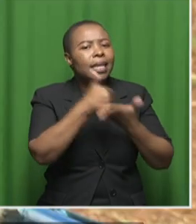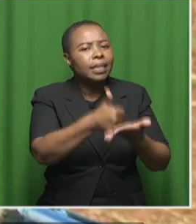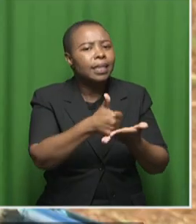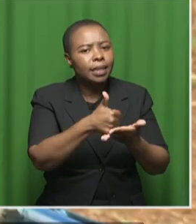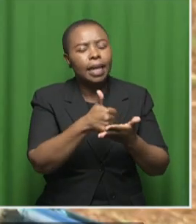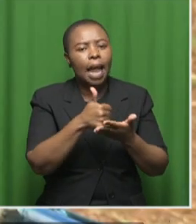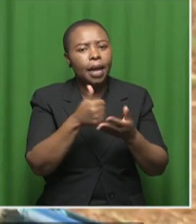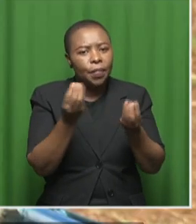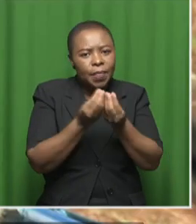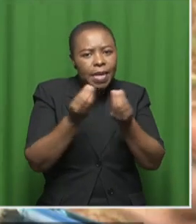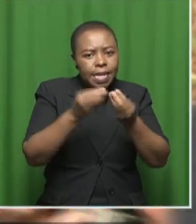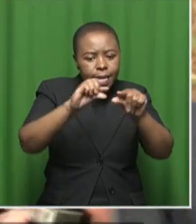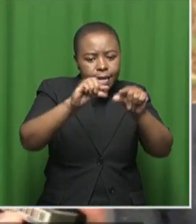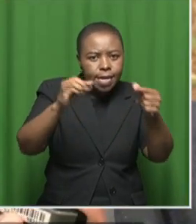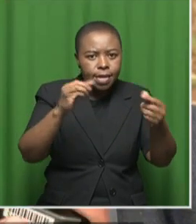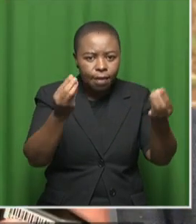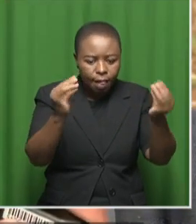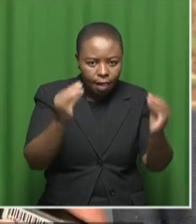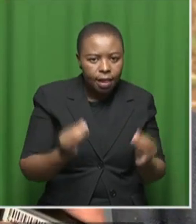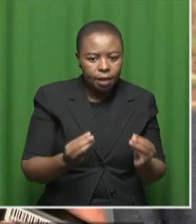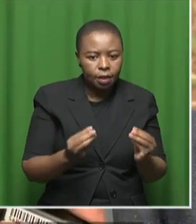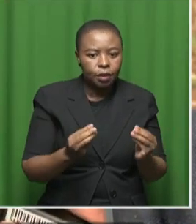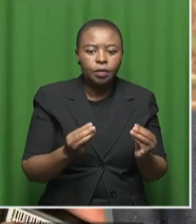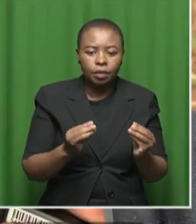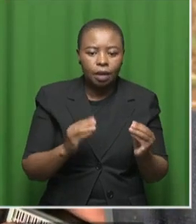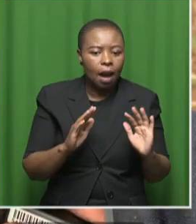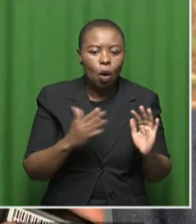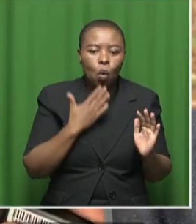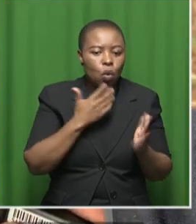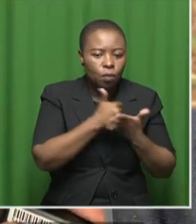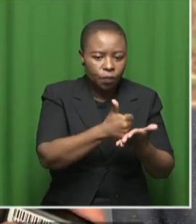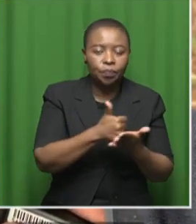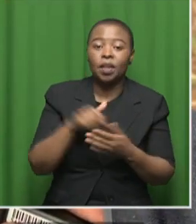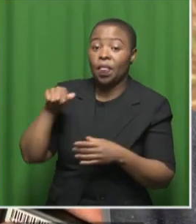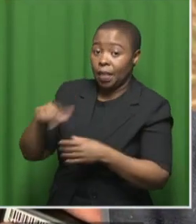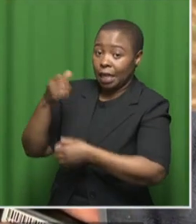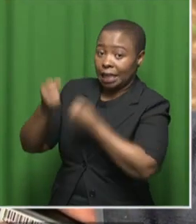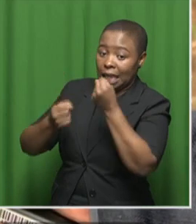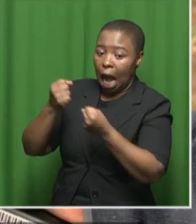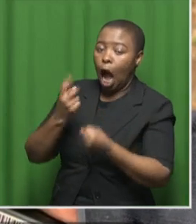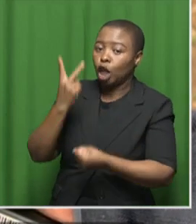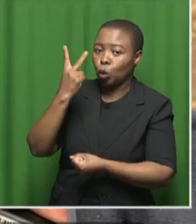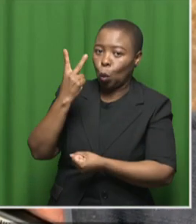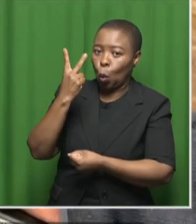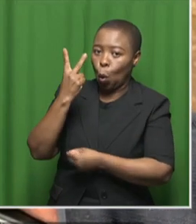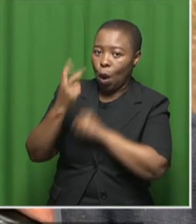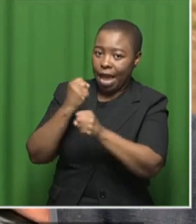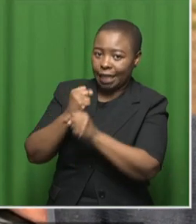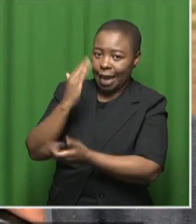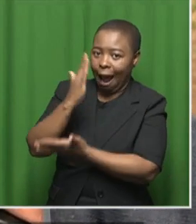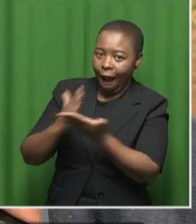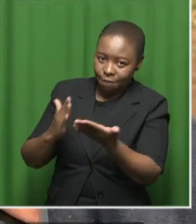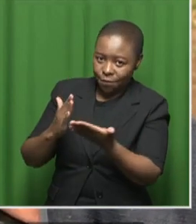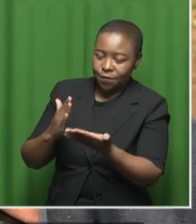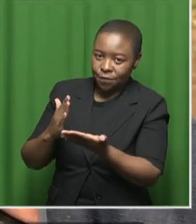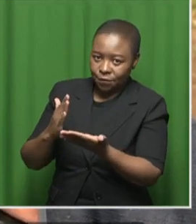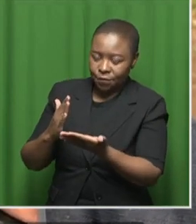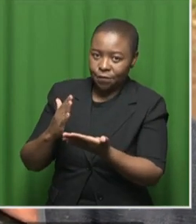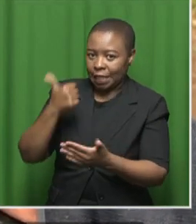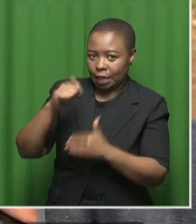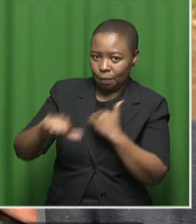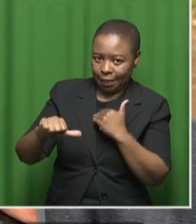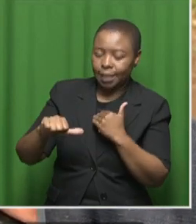parts that we see in the car? This car took 2 years and a half. The